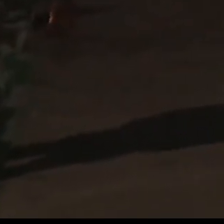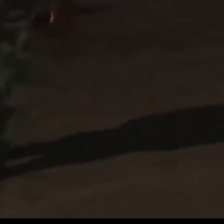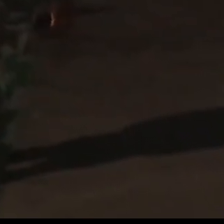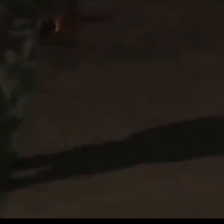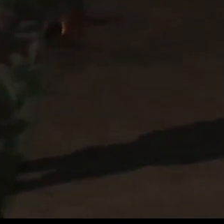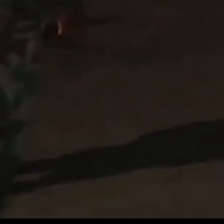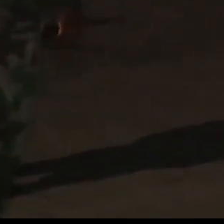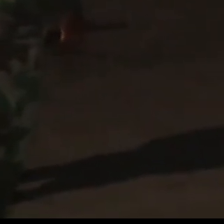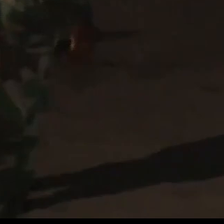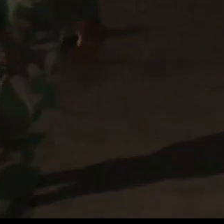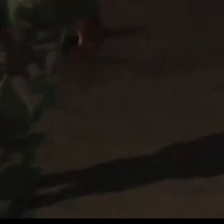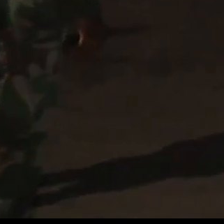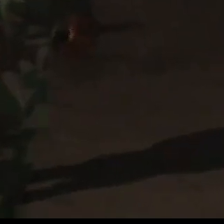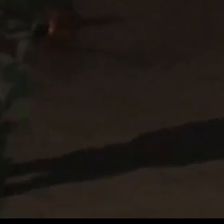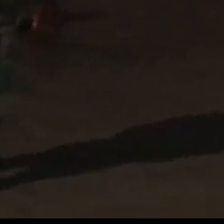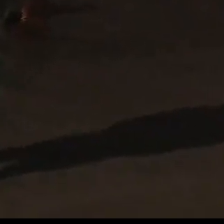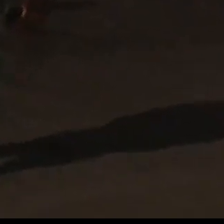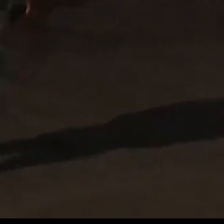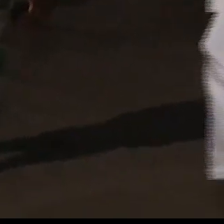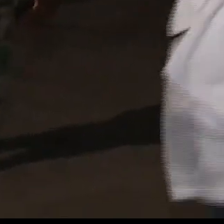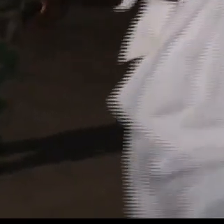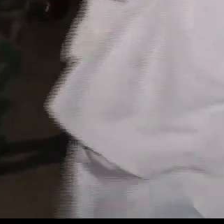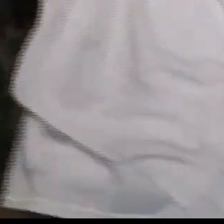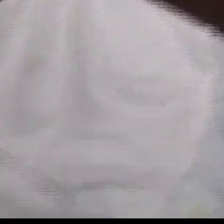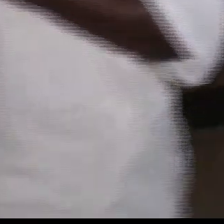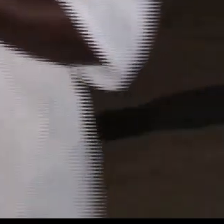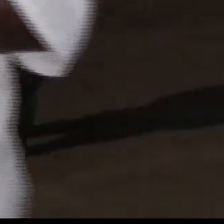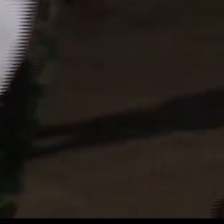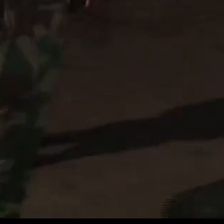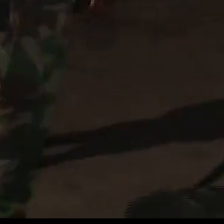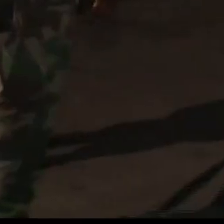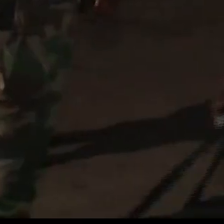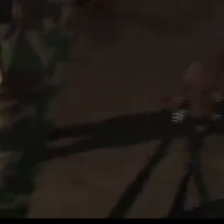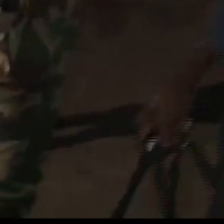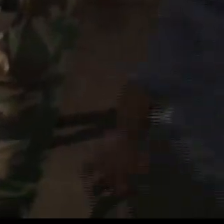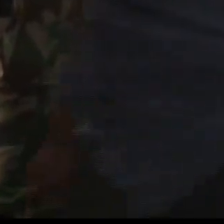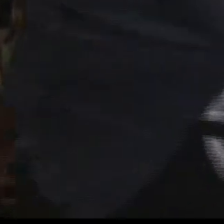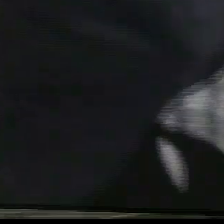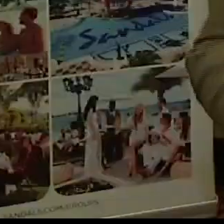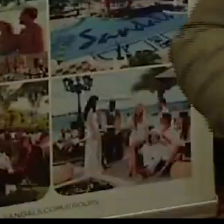Hear more on the new immigration policy and how some students will be affected.